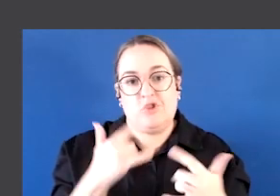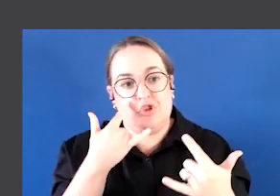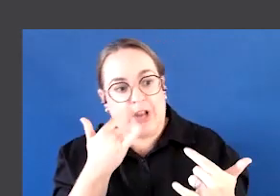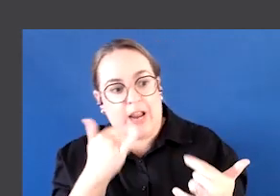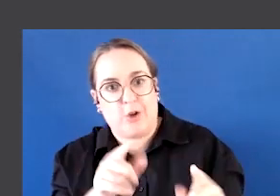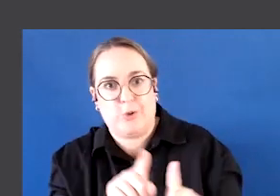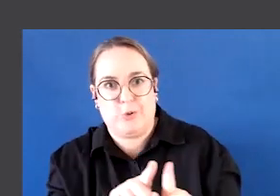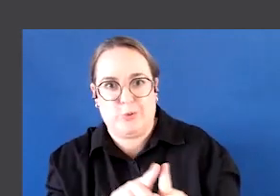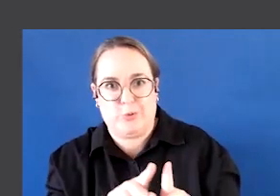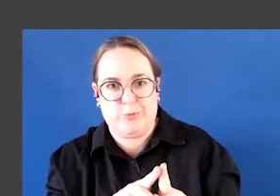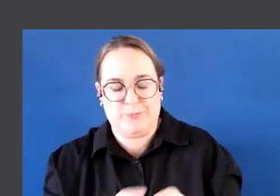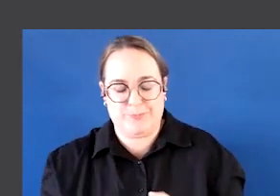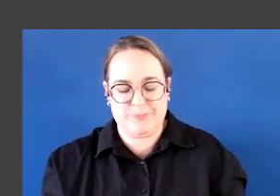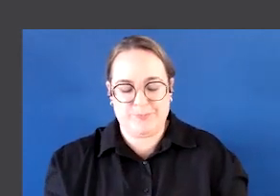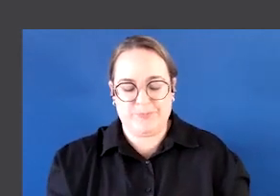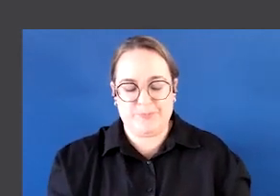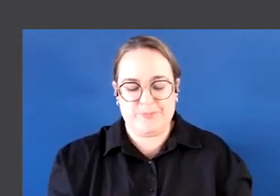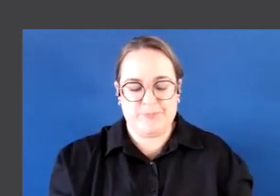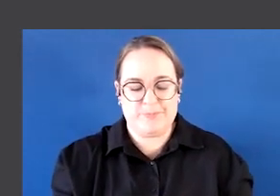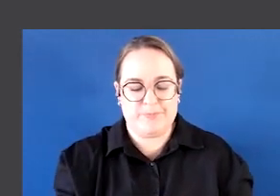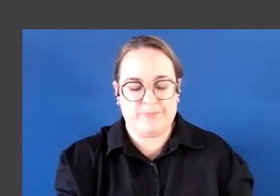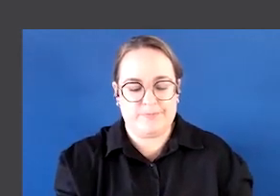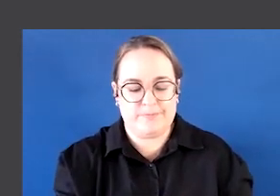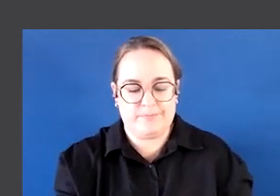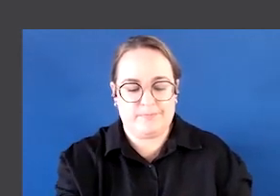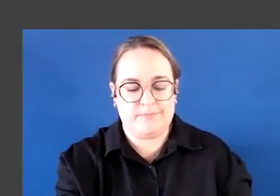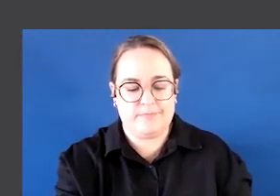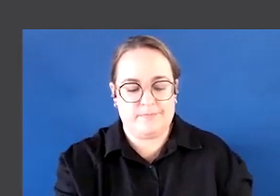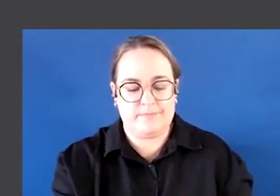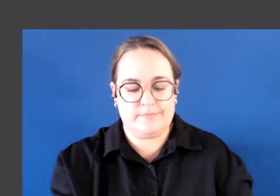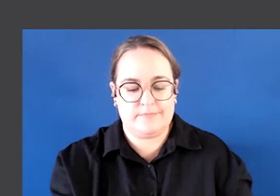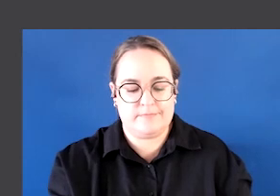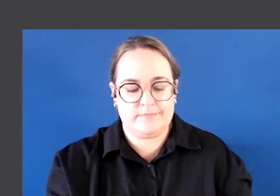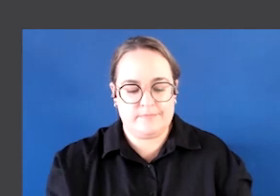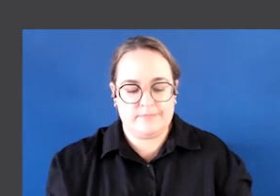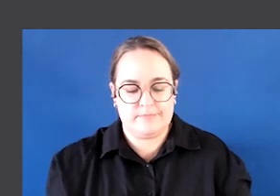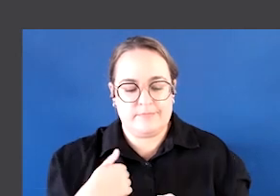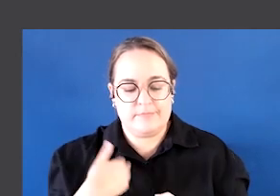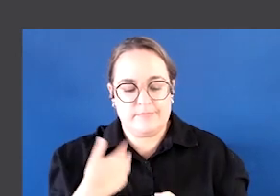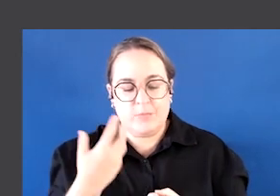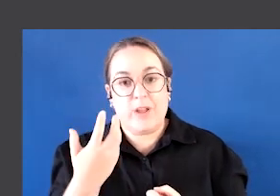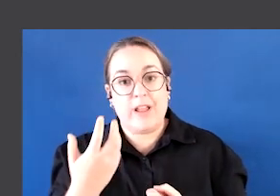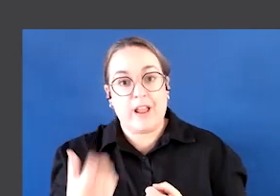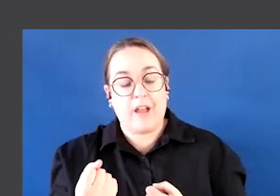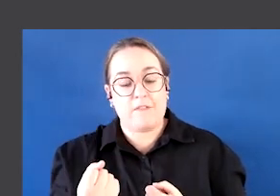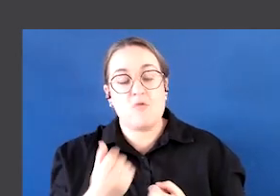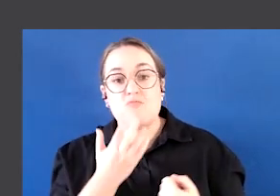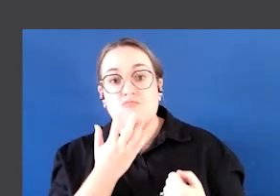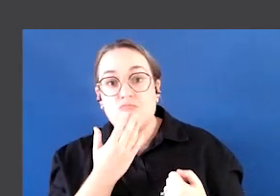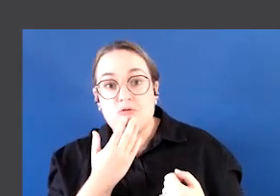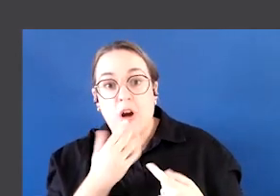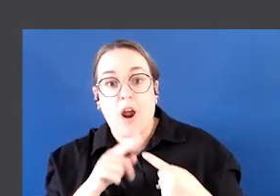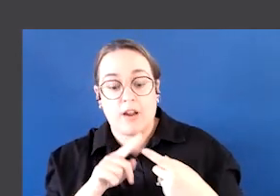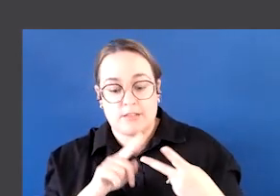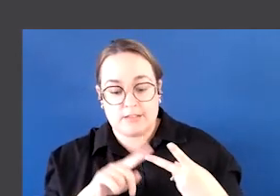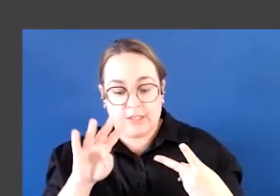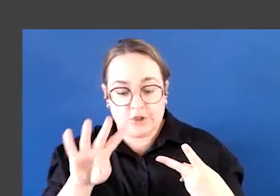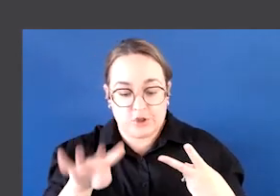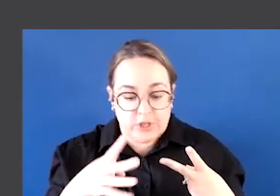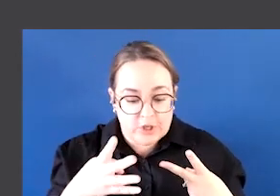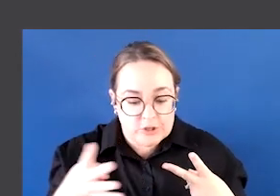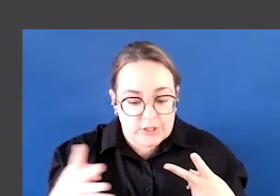well. Very rigorous processes apply in relation to evaluation, including in relation to